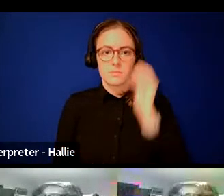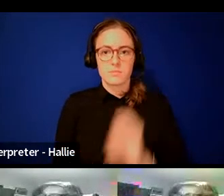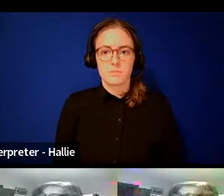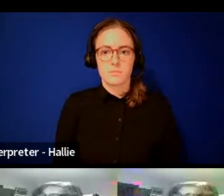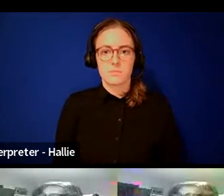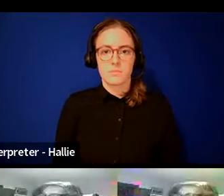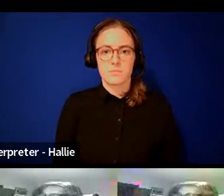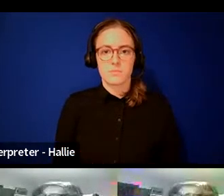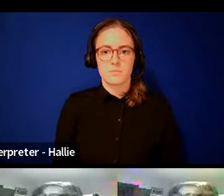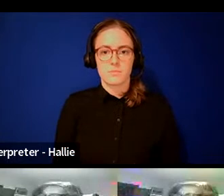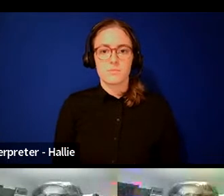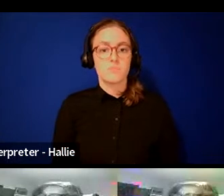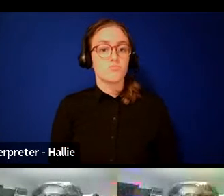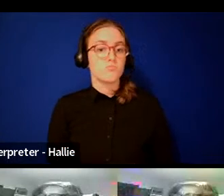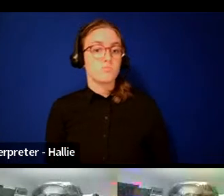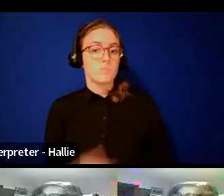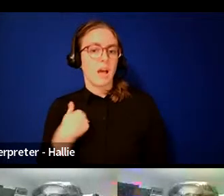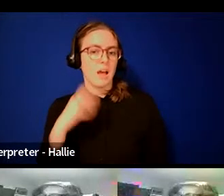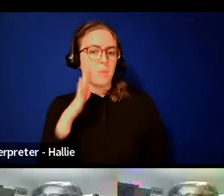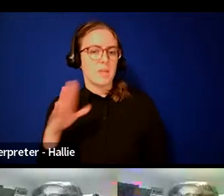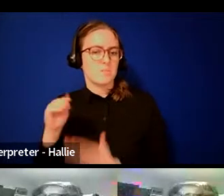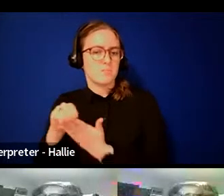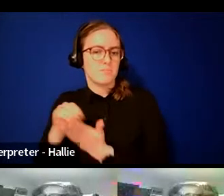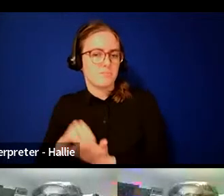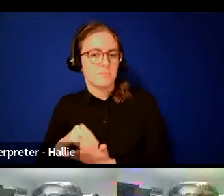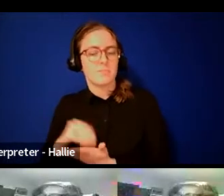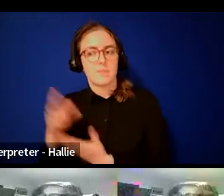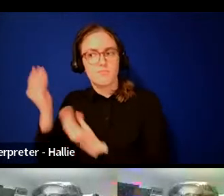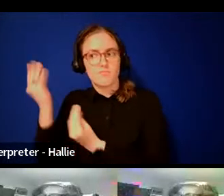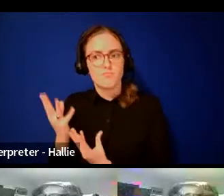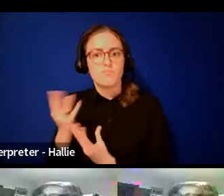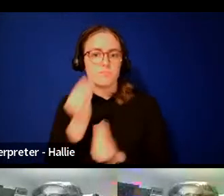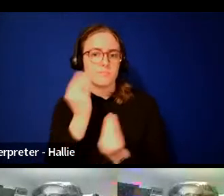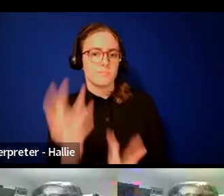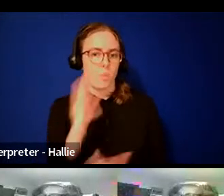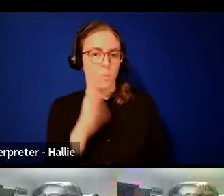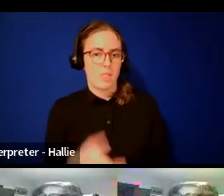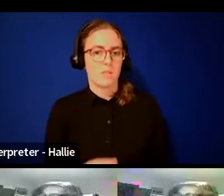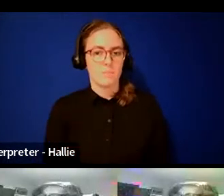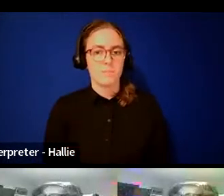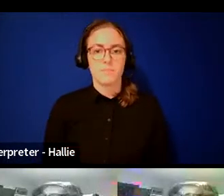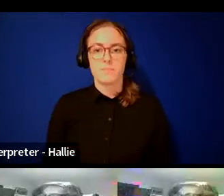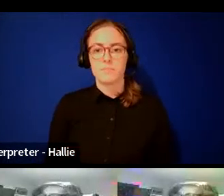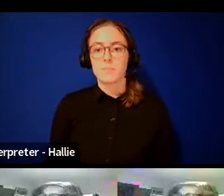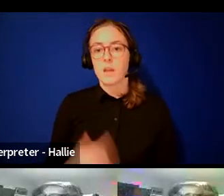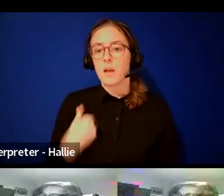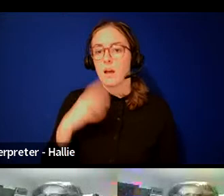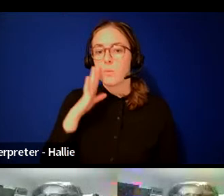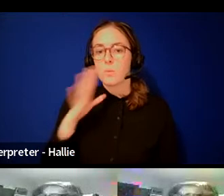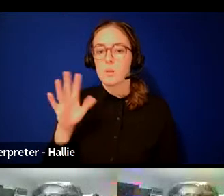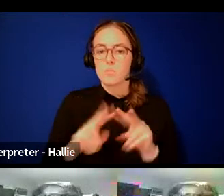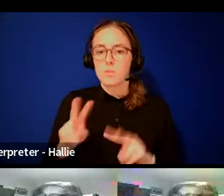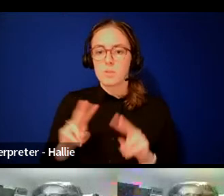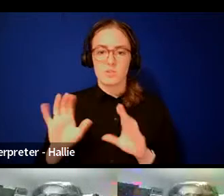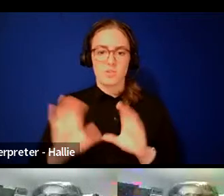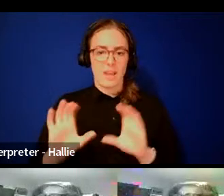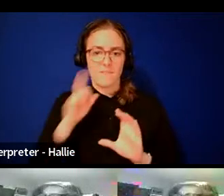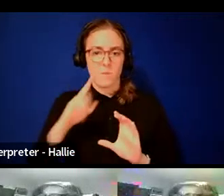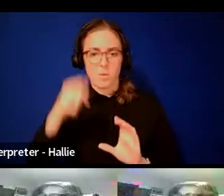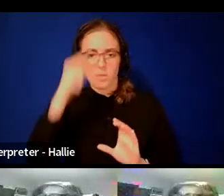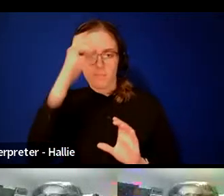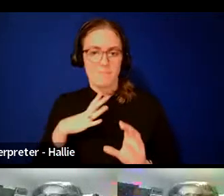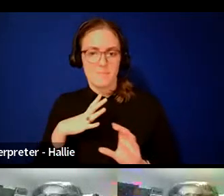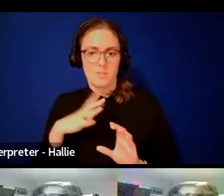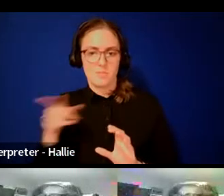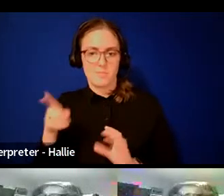Okay. Okay, I'll get back to you over what I find. Okay, and I'll look in the chat for the gentleman's